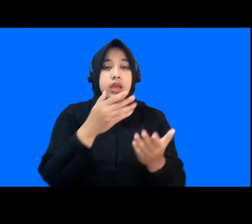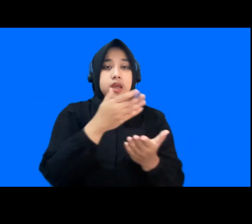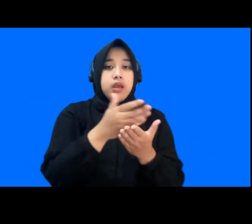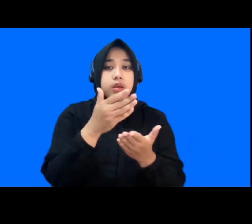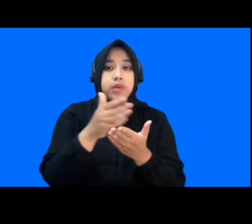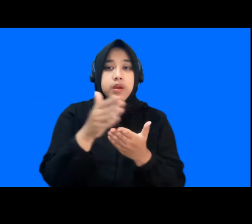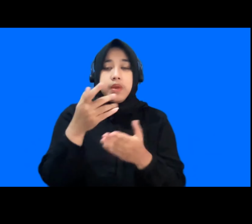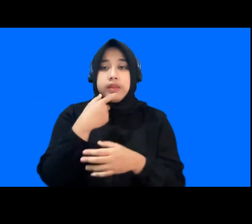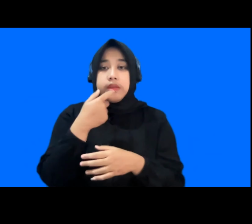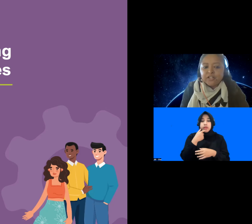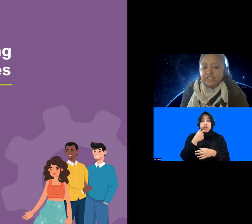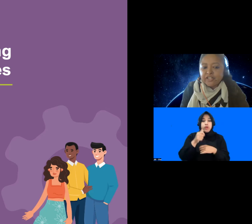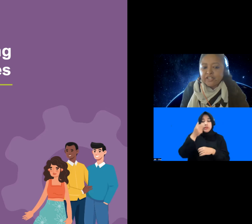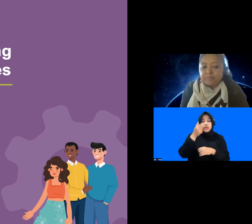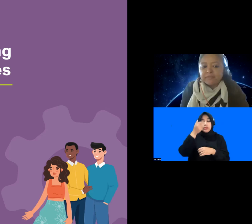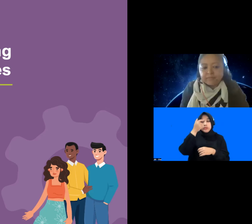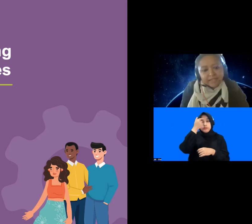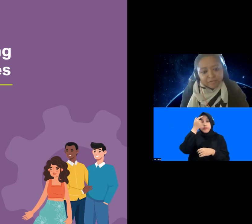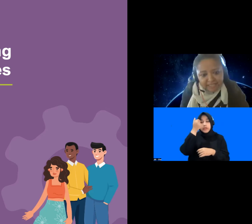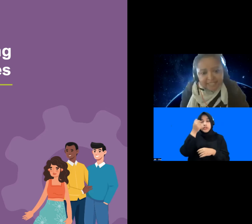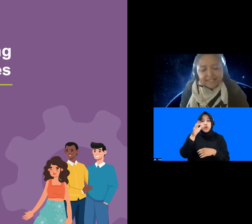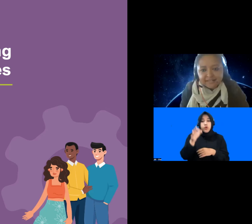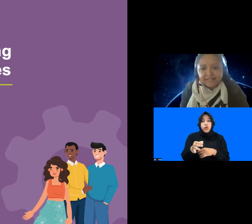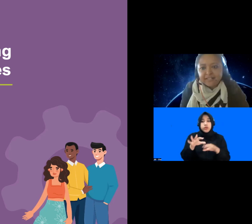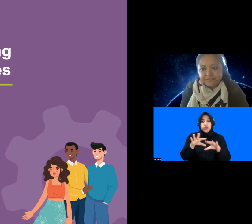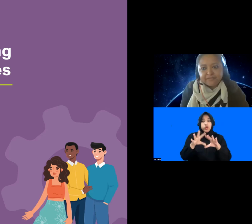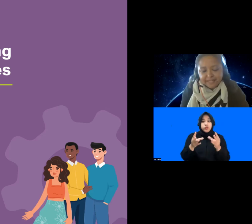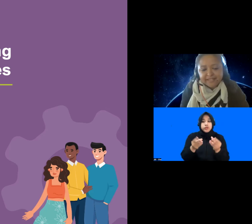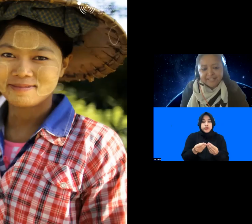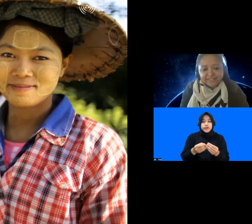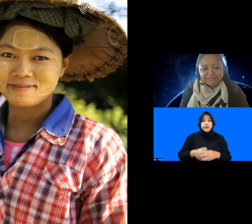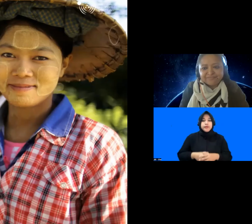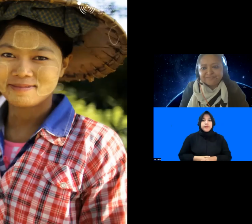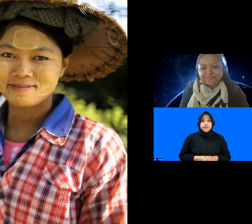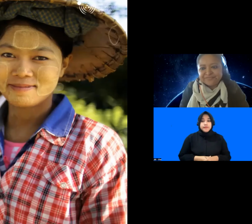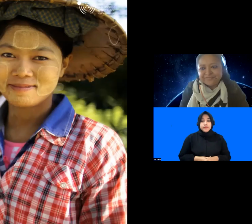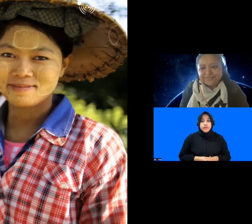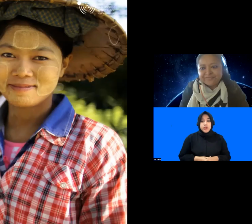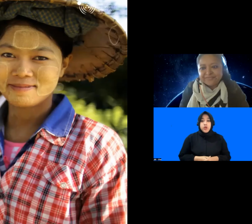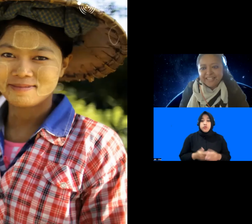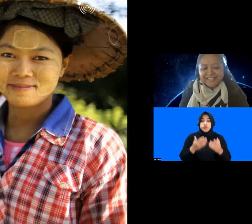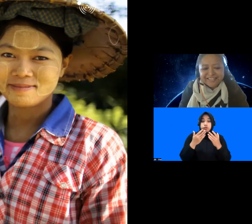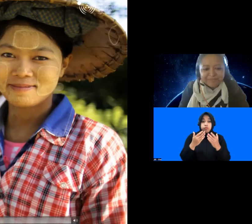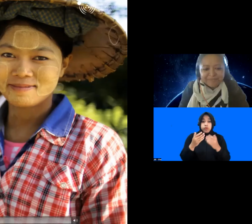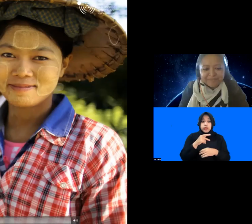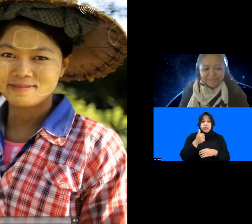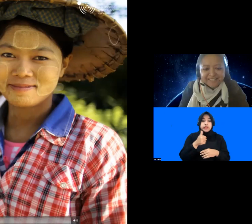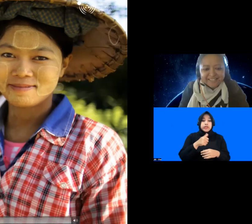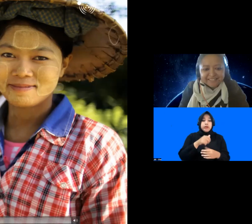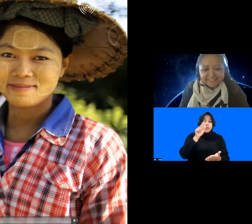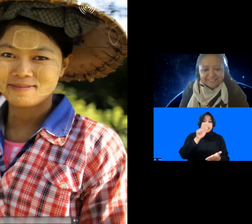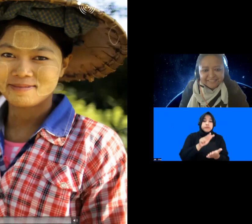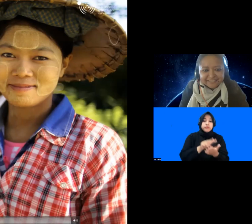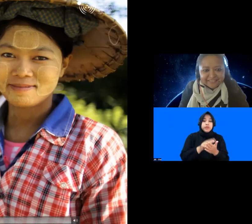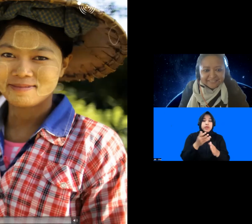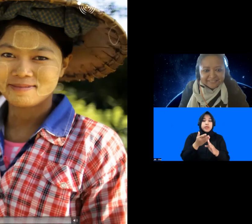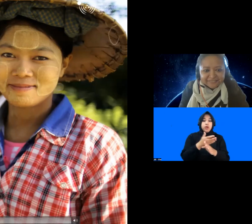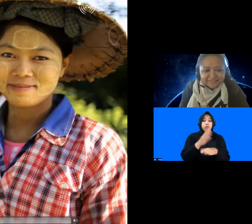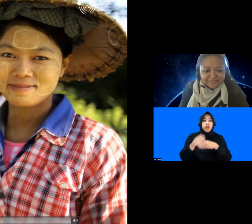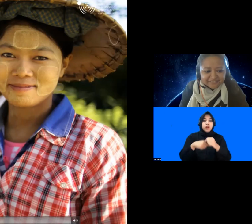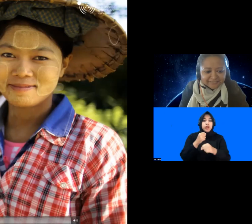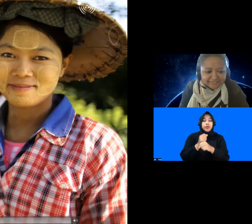inclusive cities, which we are looking to release early next year. Hillary, please.